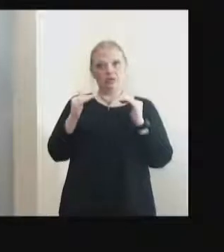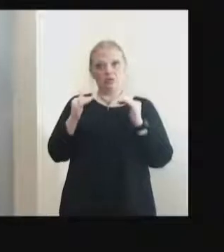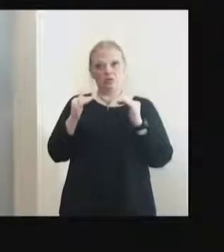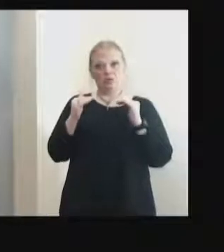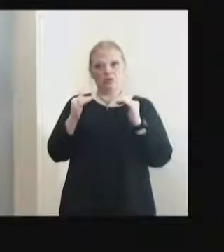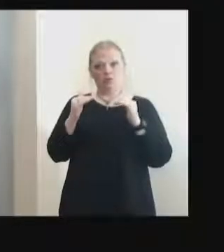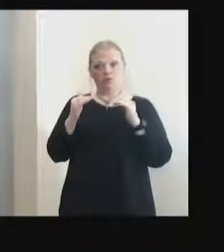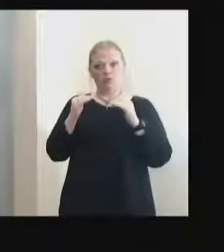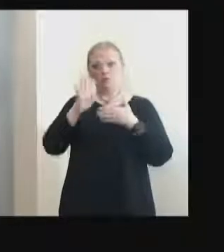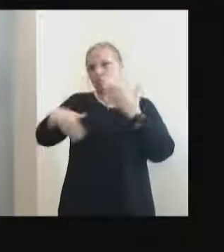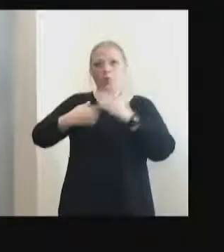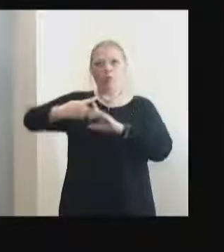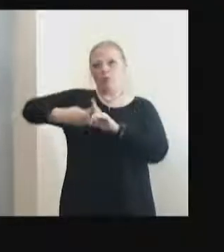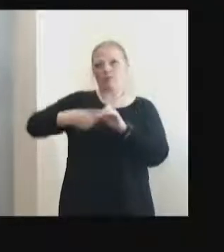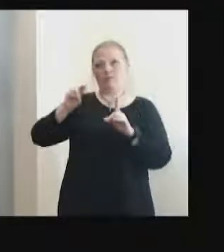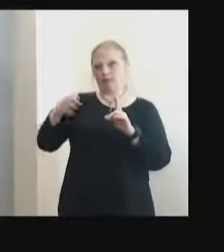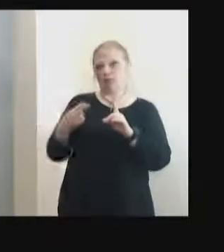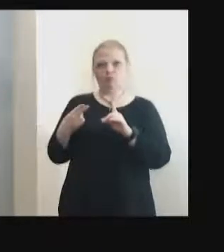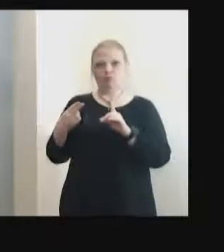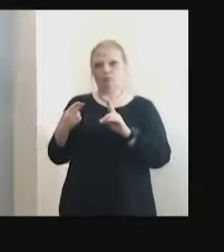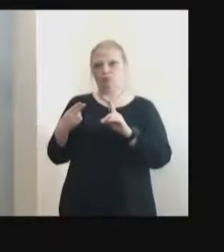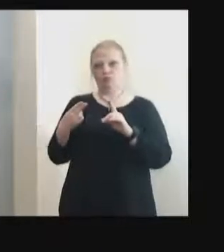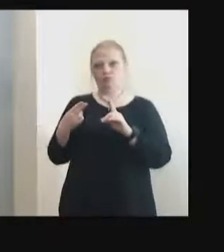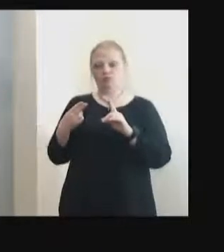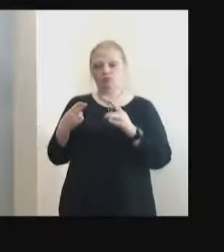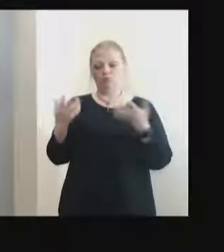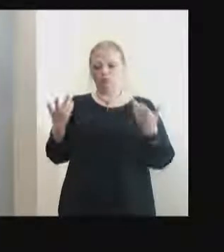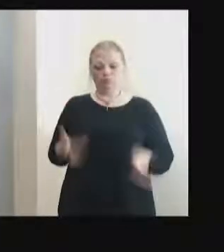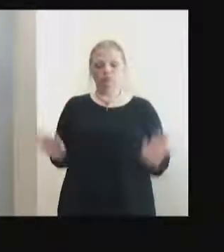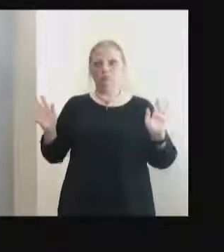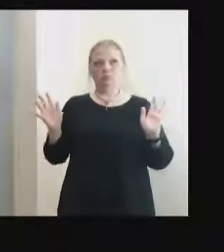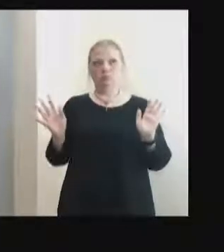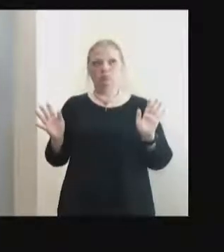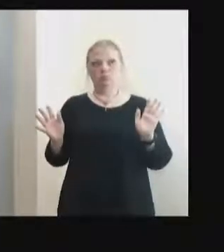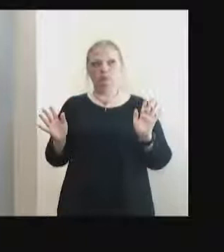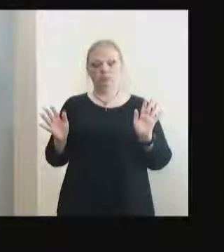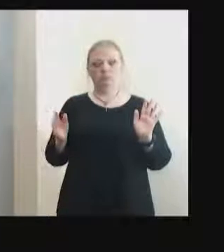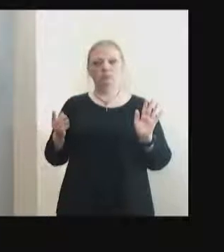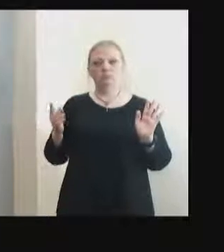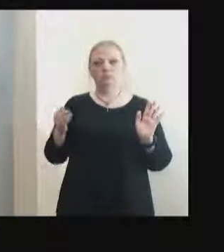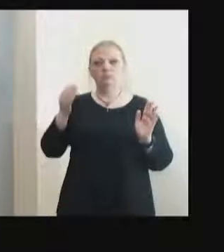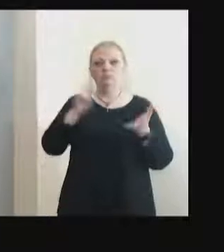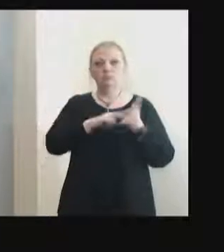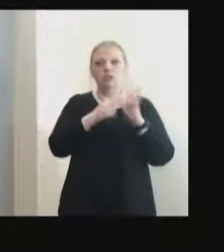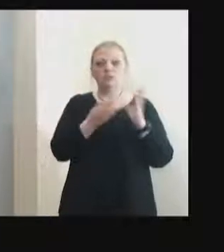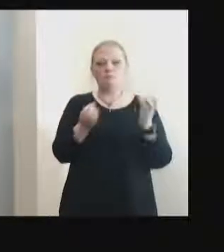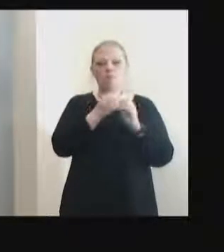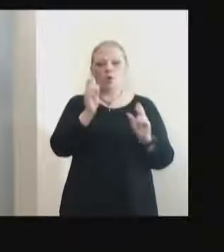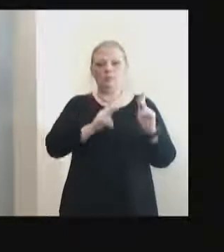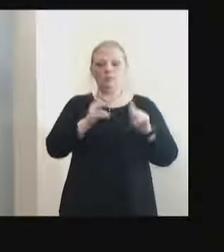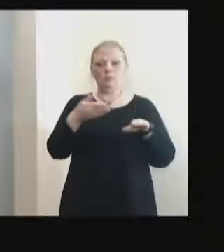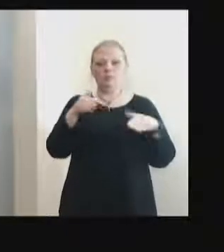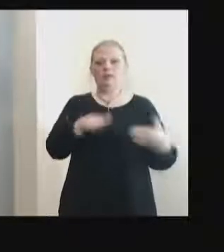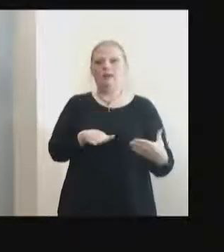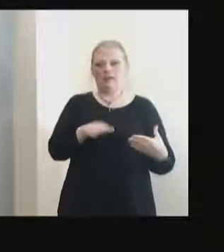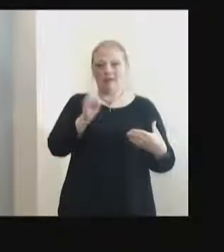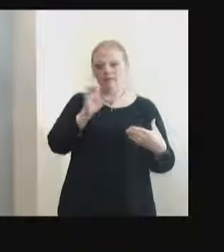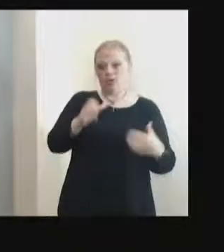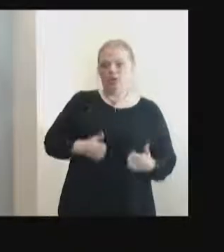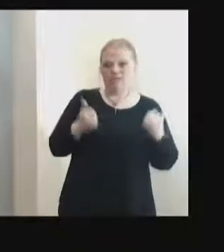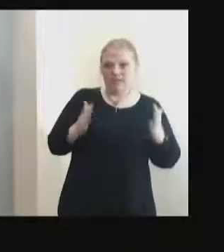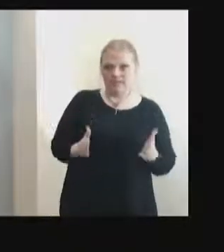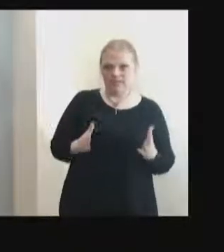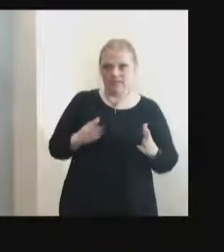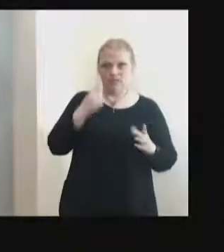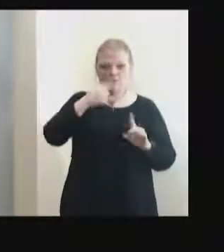the entire month of March. So when all is said and done, we know more people will have died, Erie County residents,